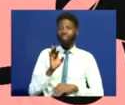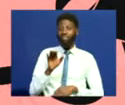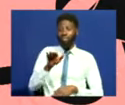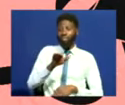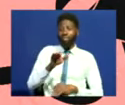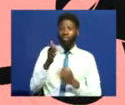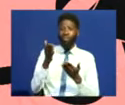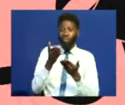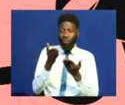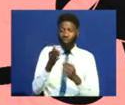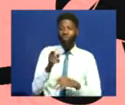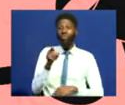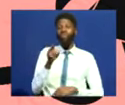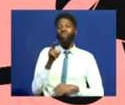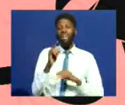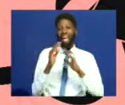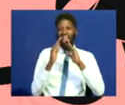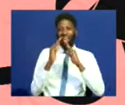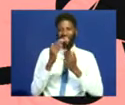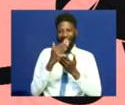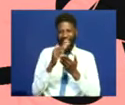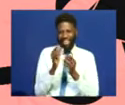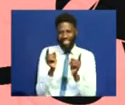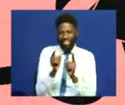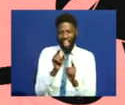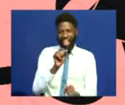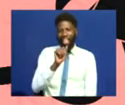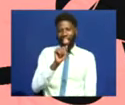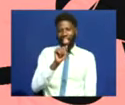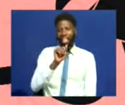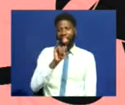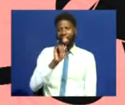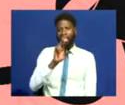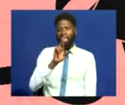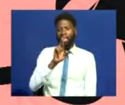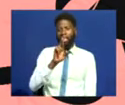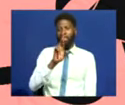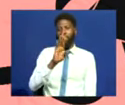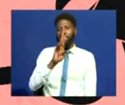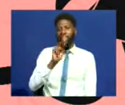getting into the Airbnb on January 3rd at night. Now, a postmortem